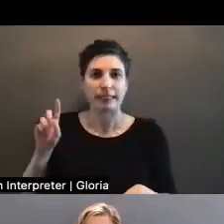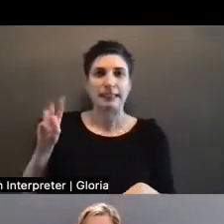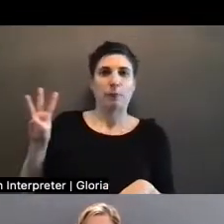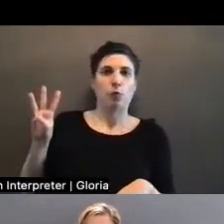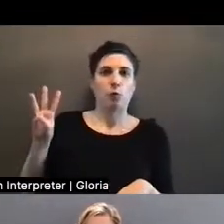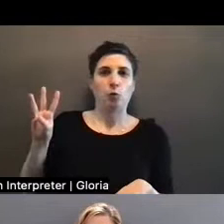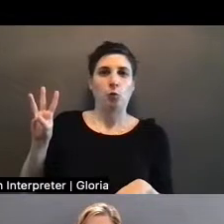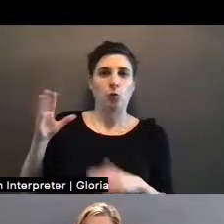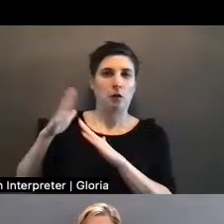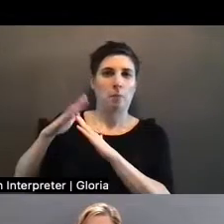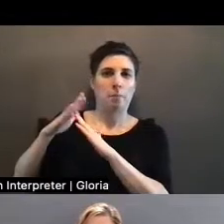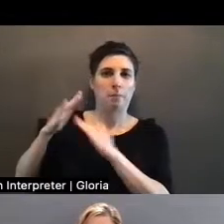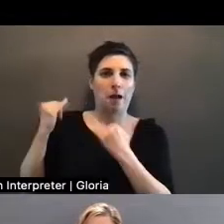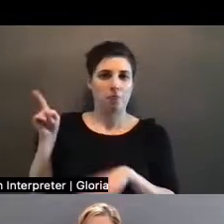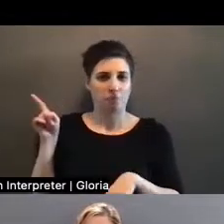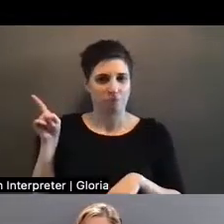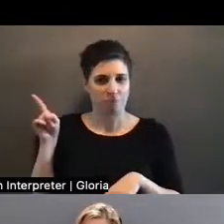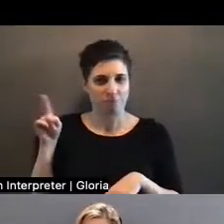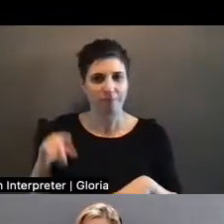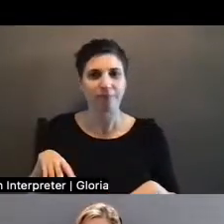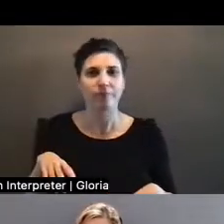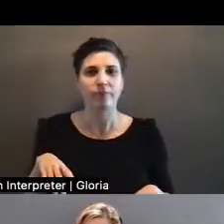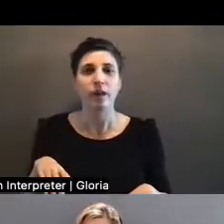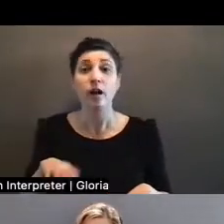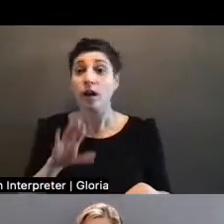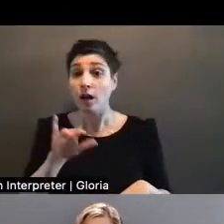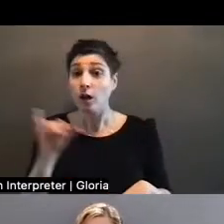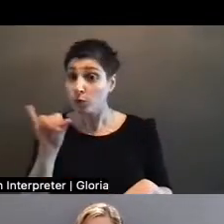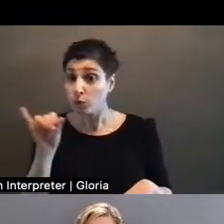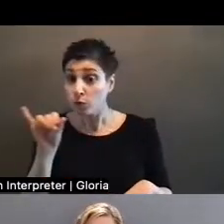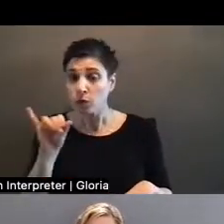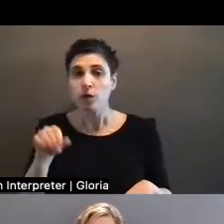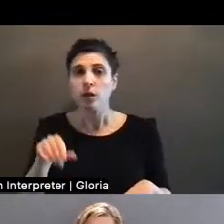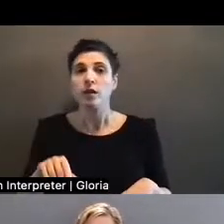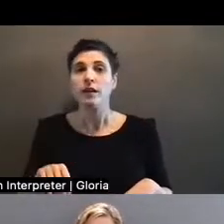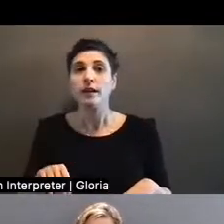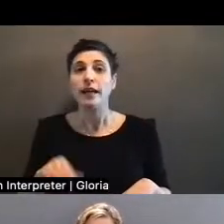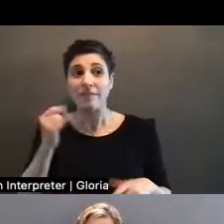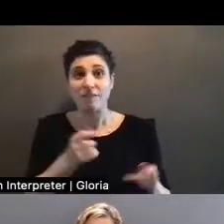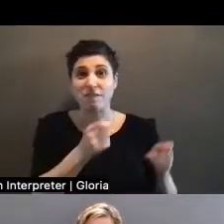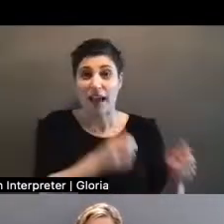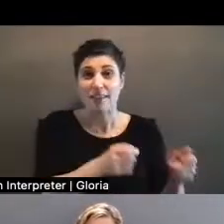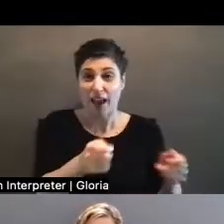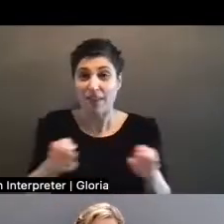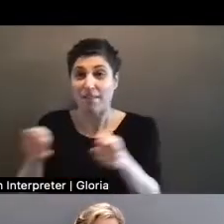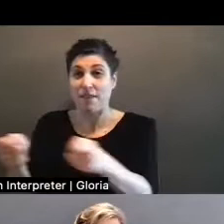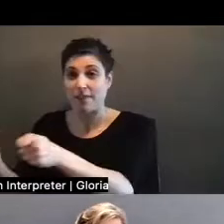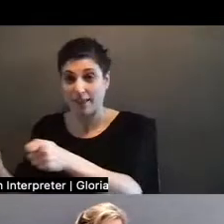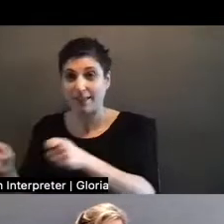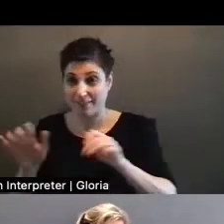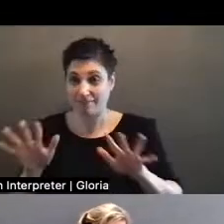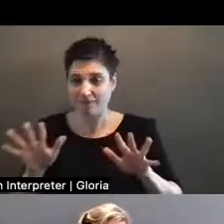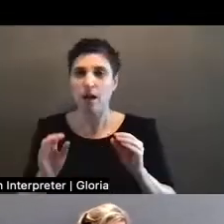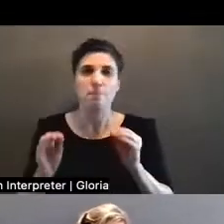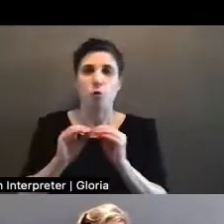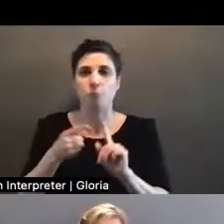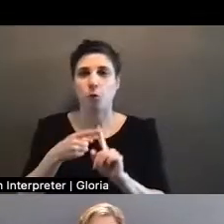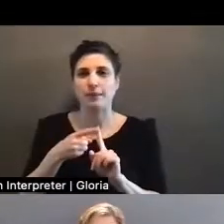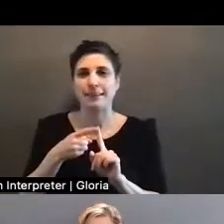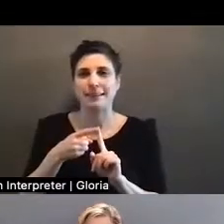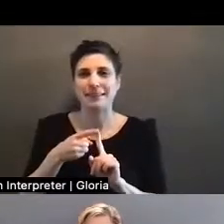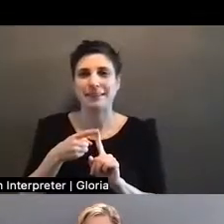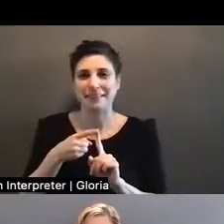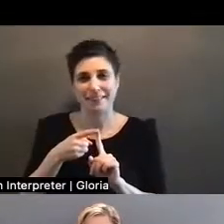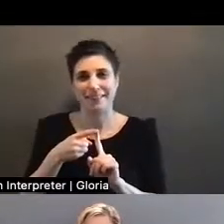is as well is that the faster they answer correctly, the more points they